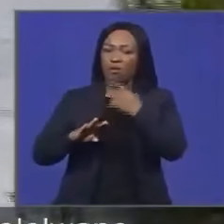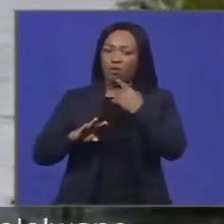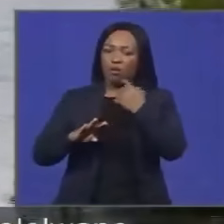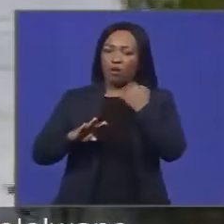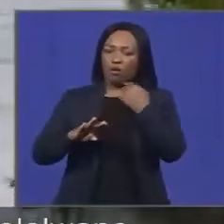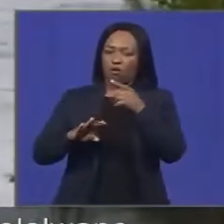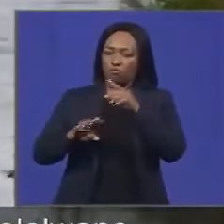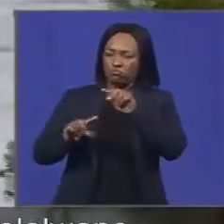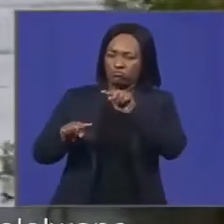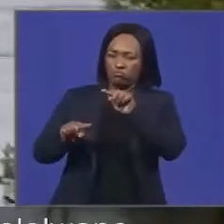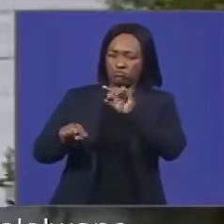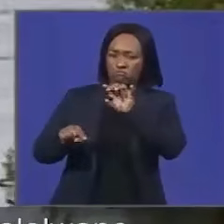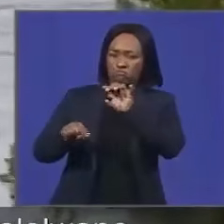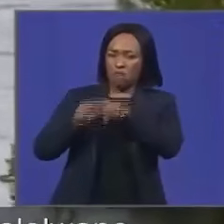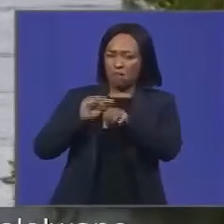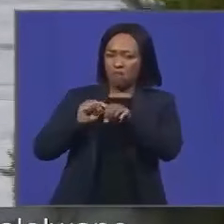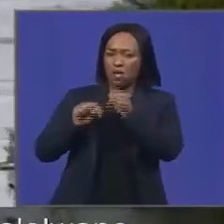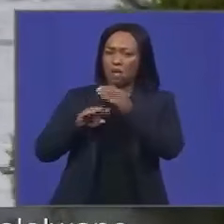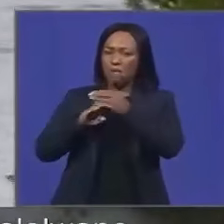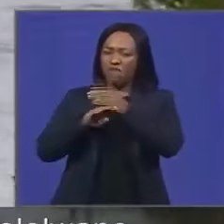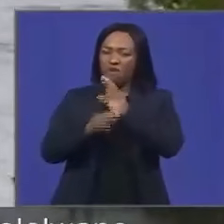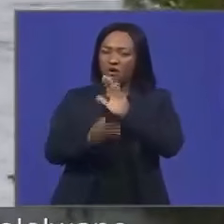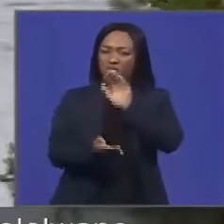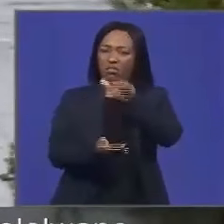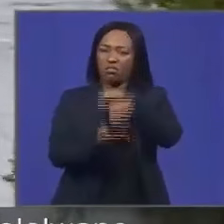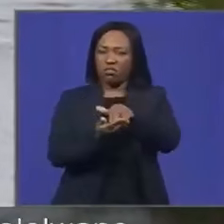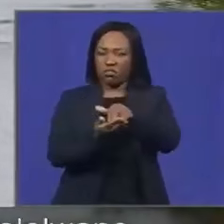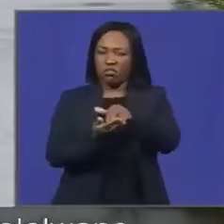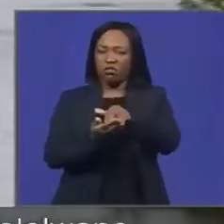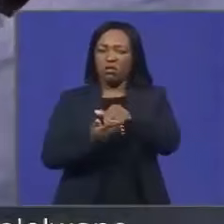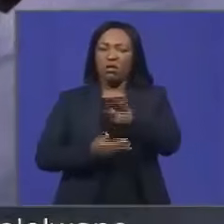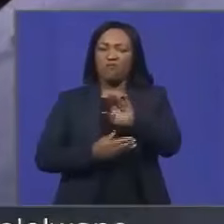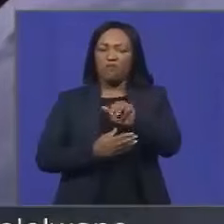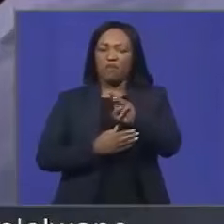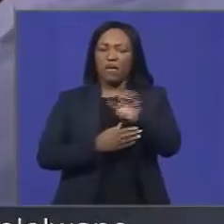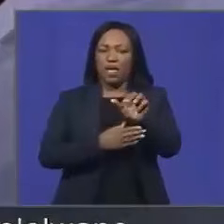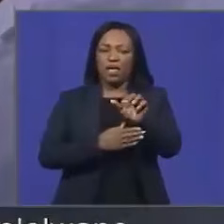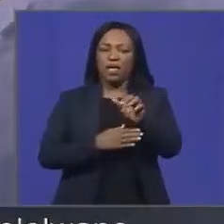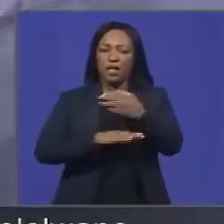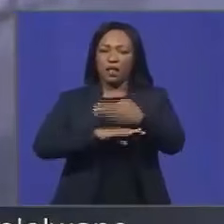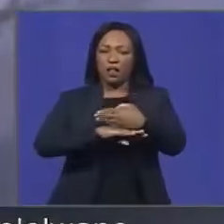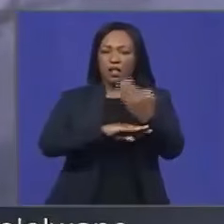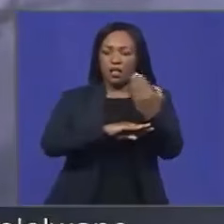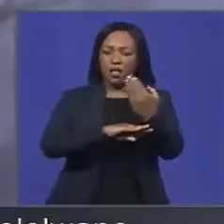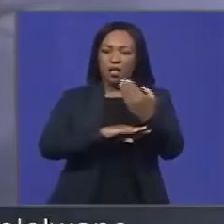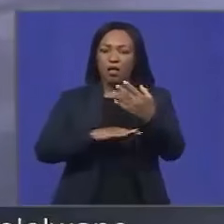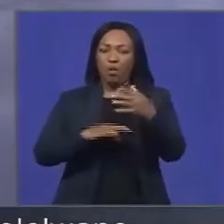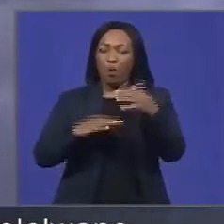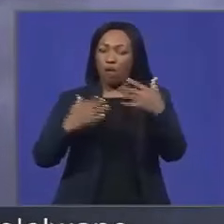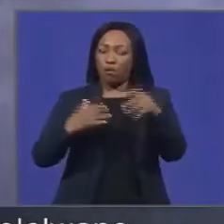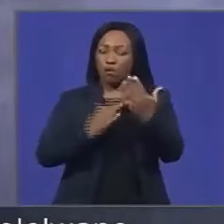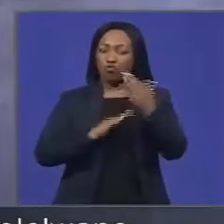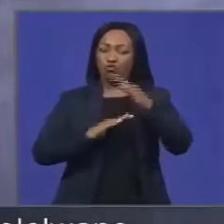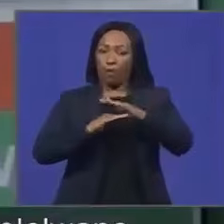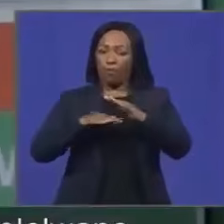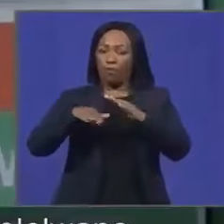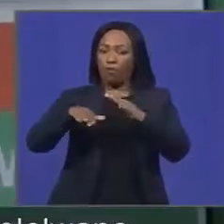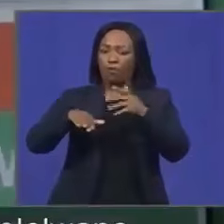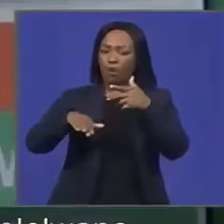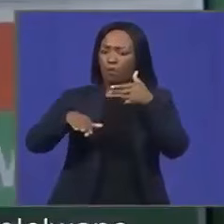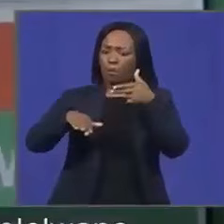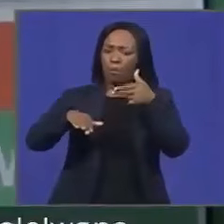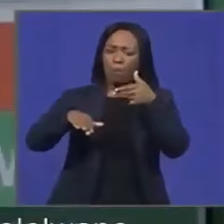ya tshedimosetso ya botlhodi pele e ka goroga kwa setheong sa bosetšhaba sa BMA kwa diskena tsa maemo a kwa godimo di upolotseng